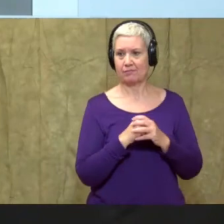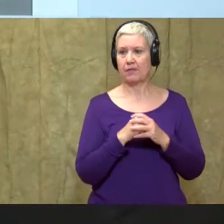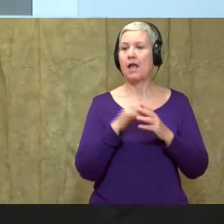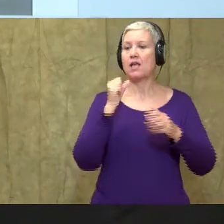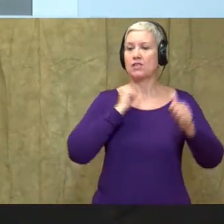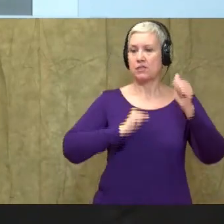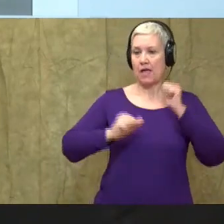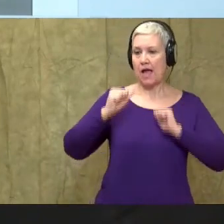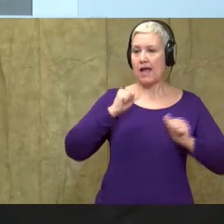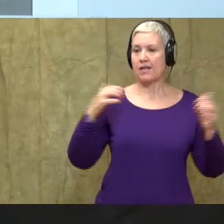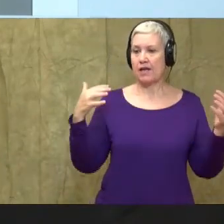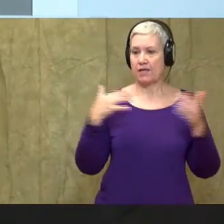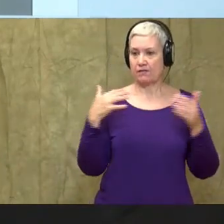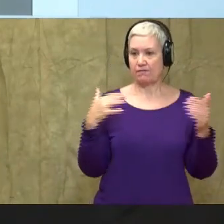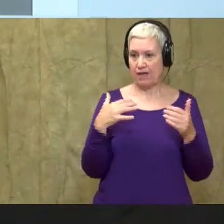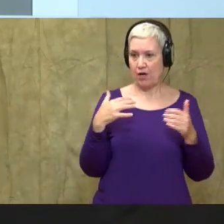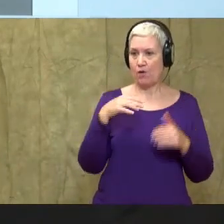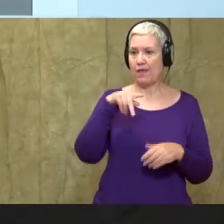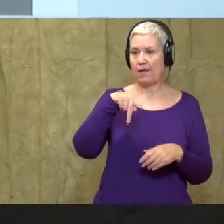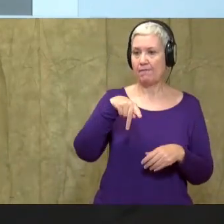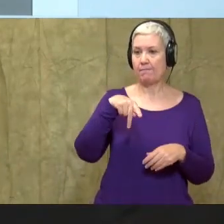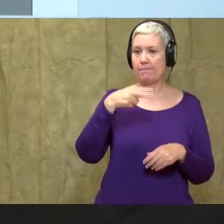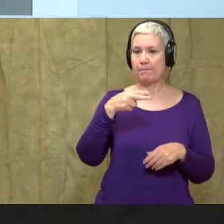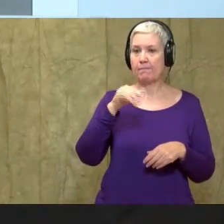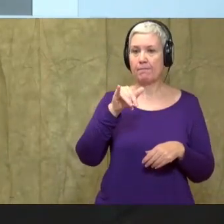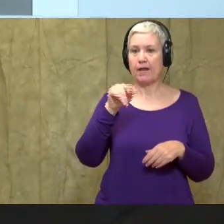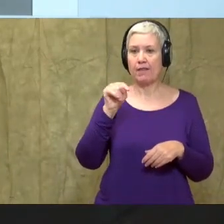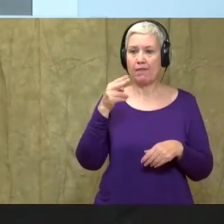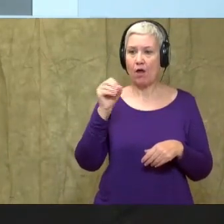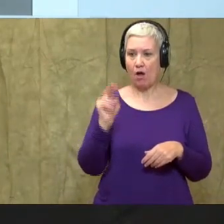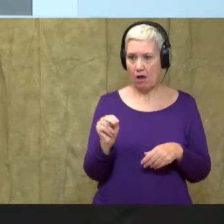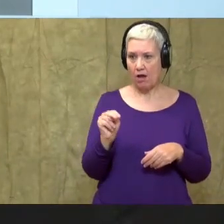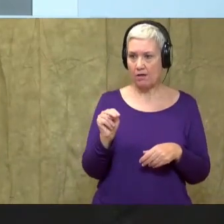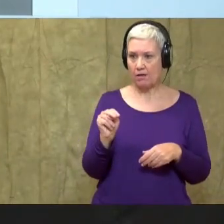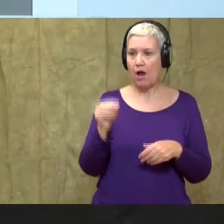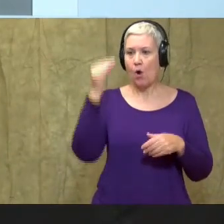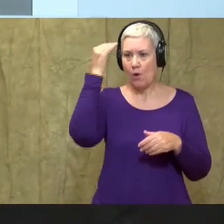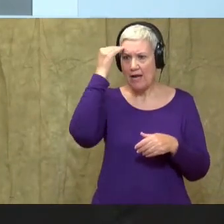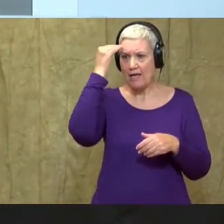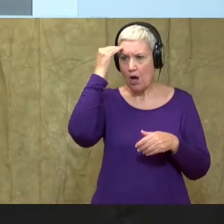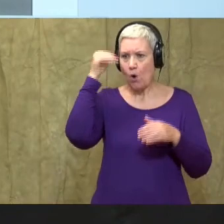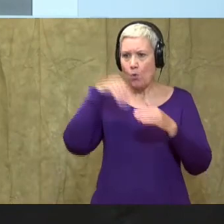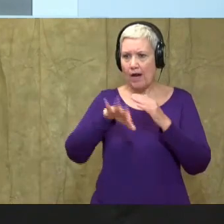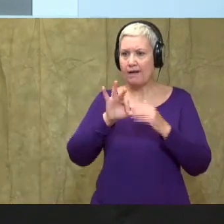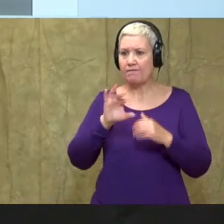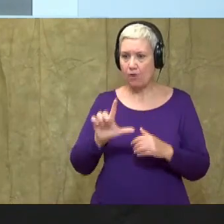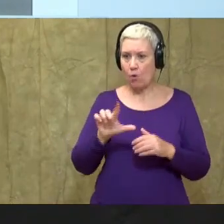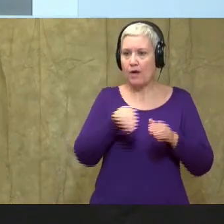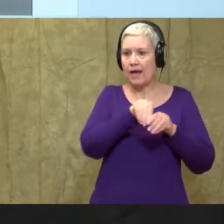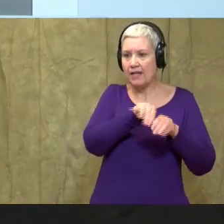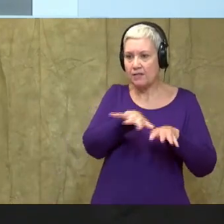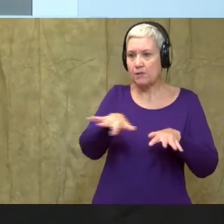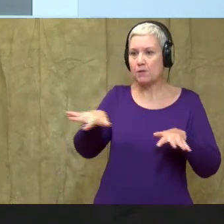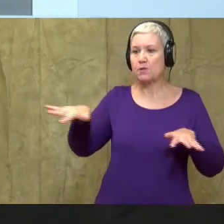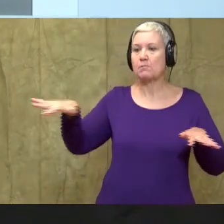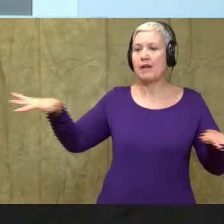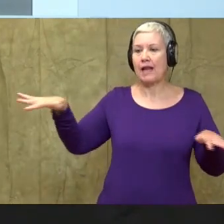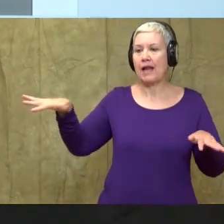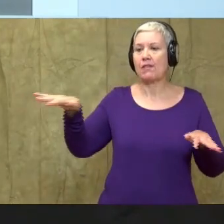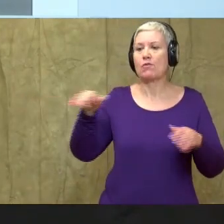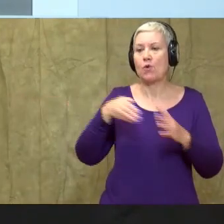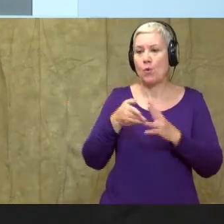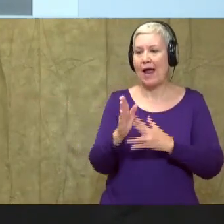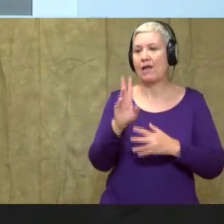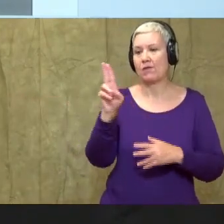fear that Burmese pythons, already known to be breeding in South Florida, could spread through much of the southern United